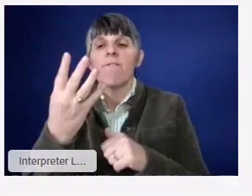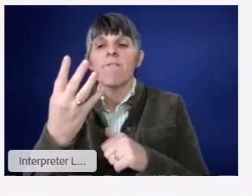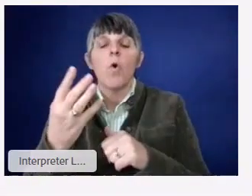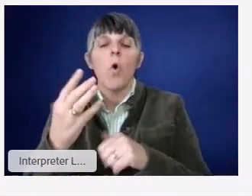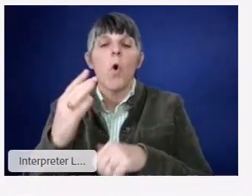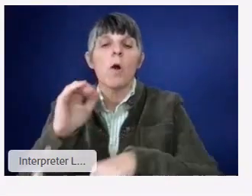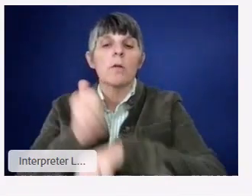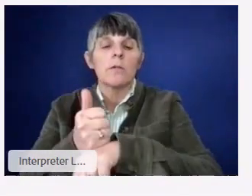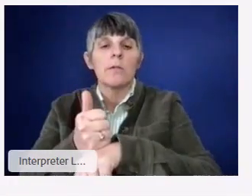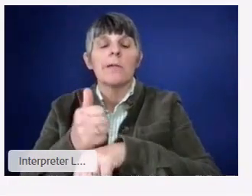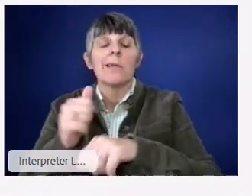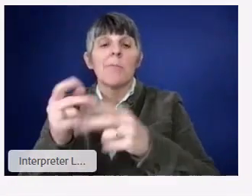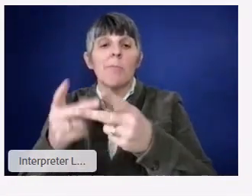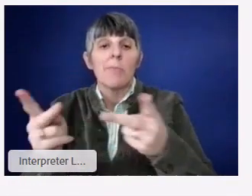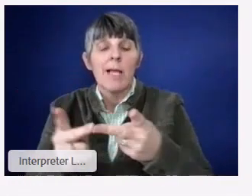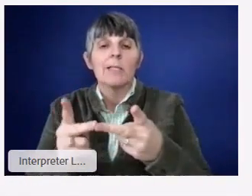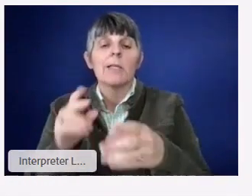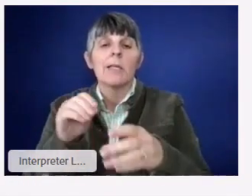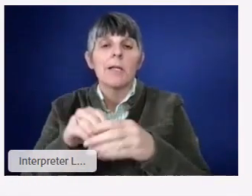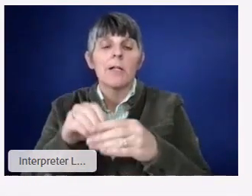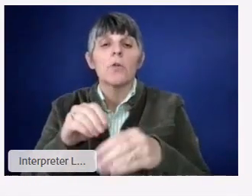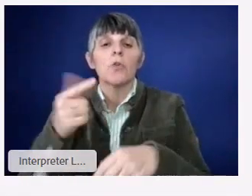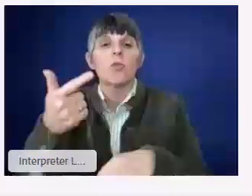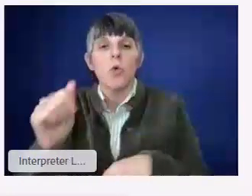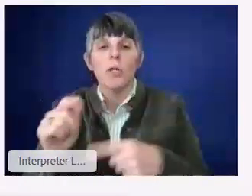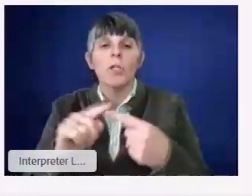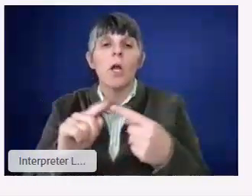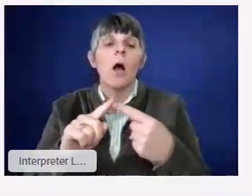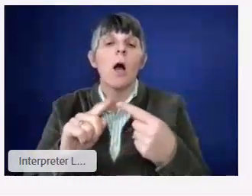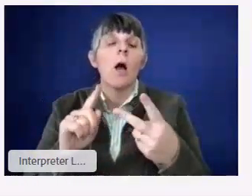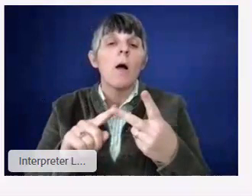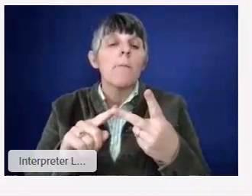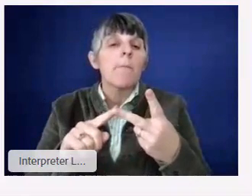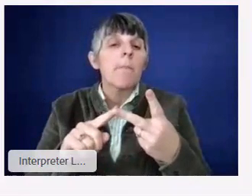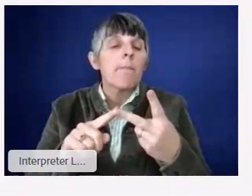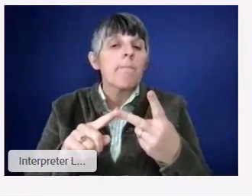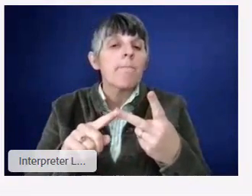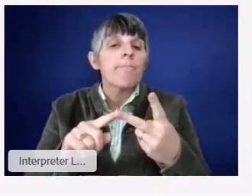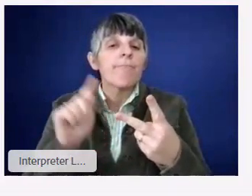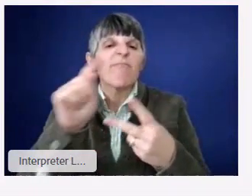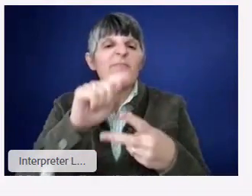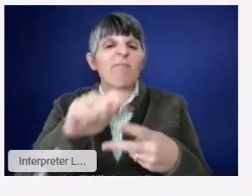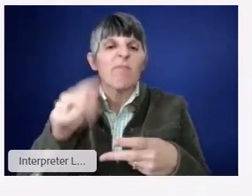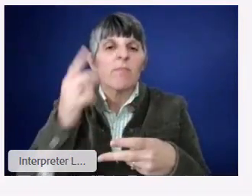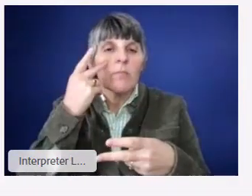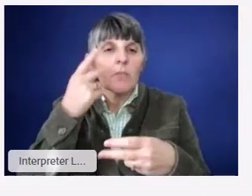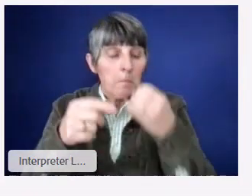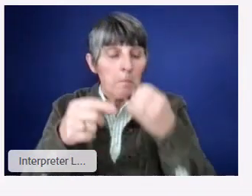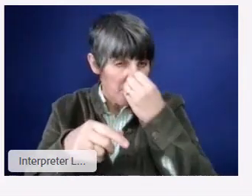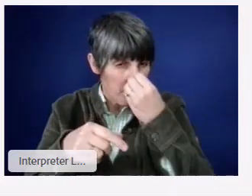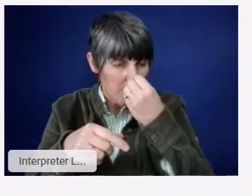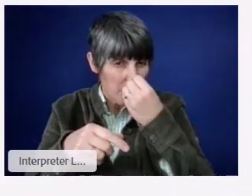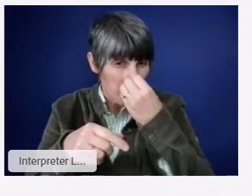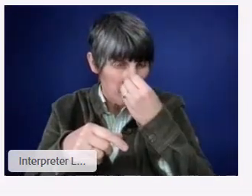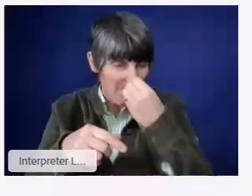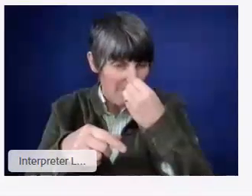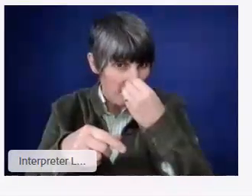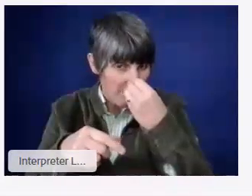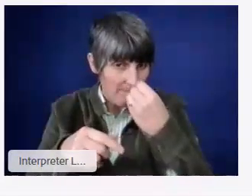include Georgia Department of Transportation, GDOT, Heart of Iowa Regional Transit Agency,